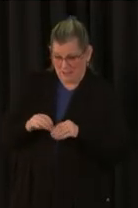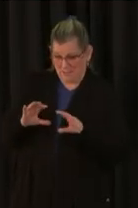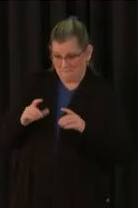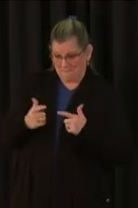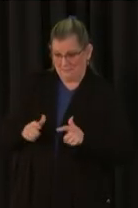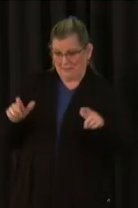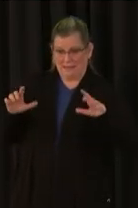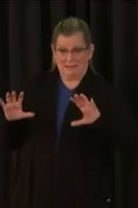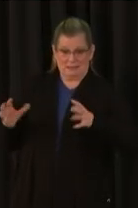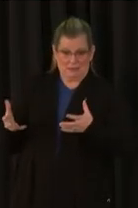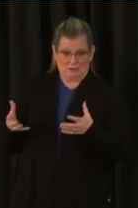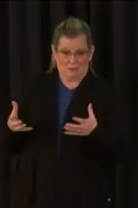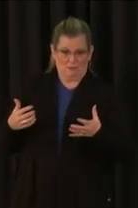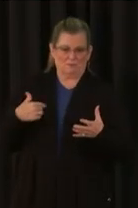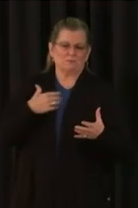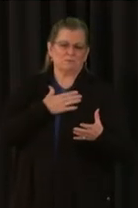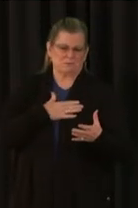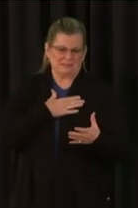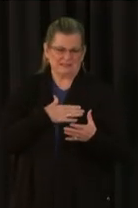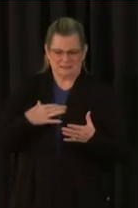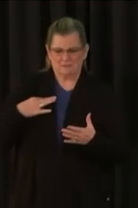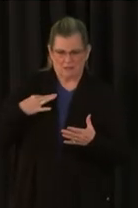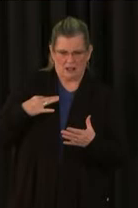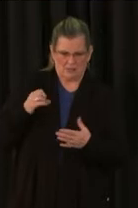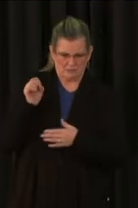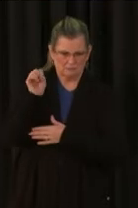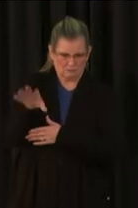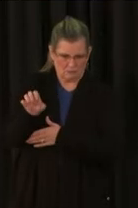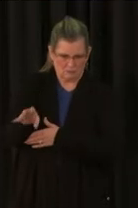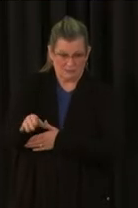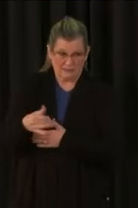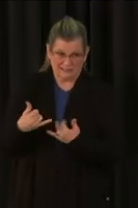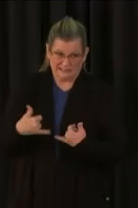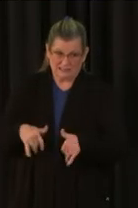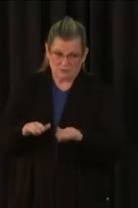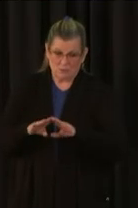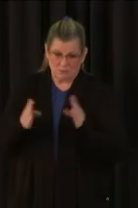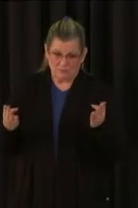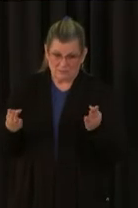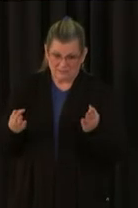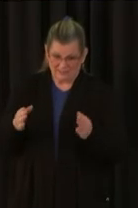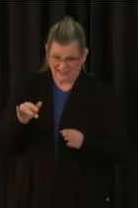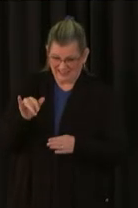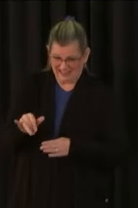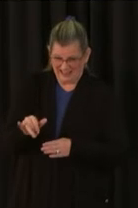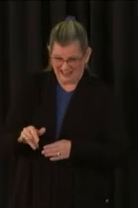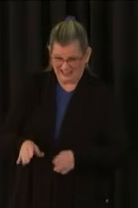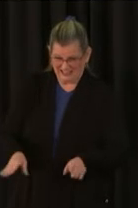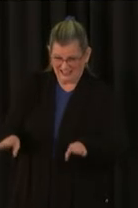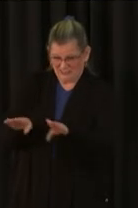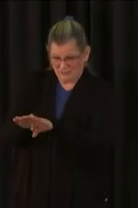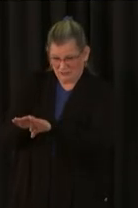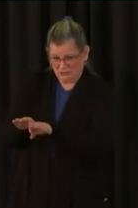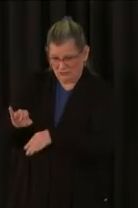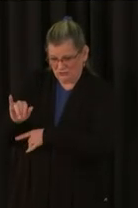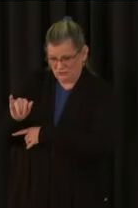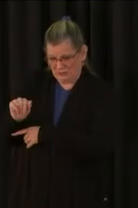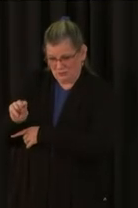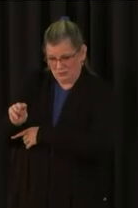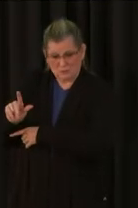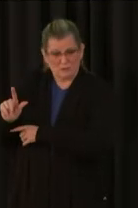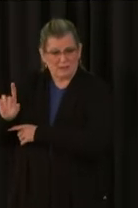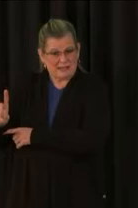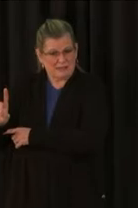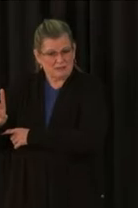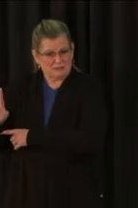citywide robust retail program is also still open, and that closes on January 28th. So just be sure to make